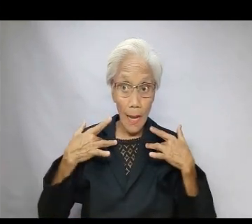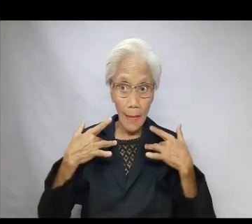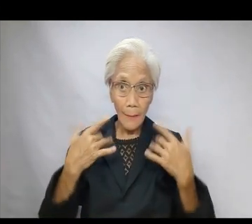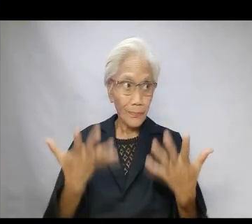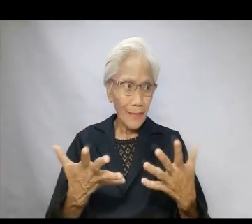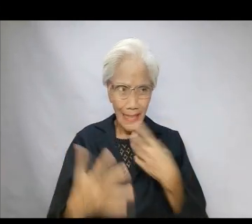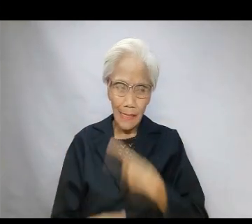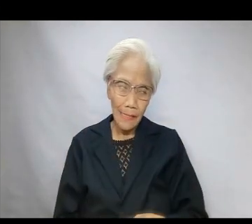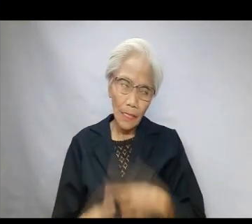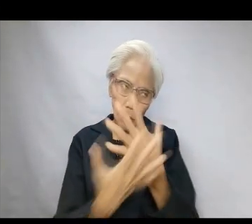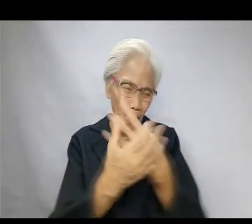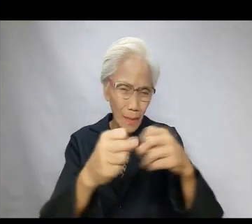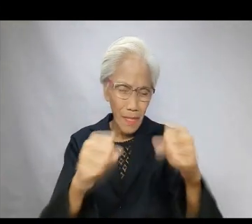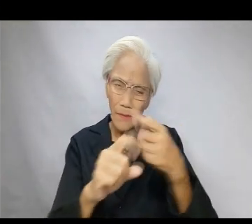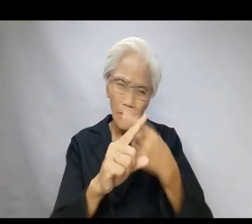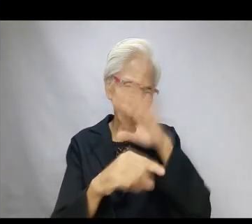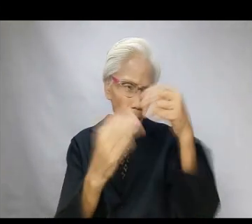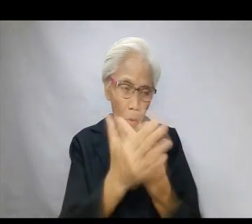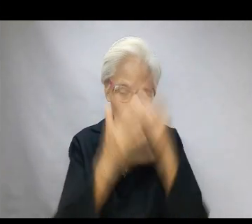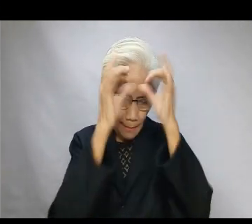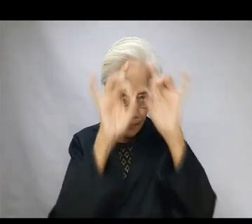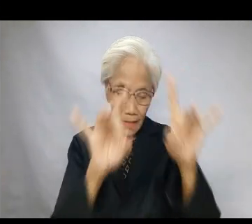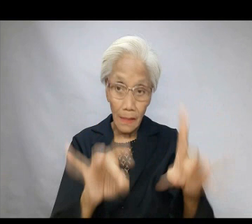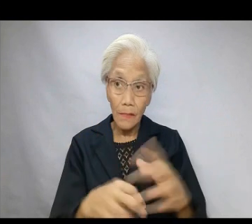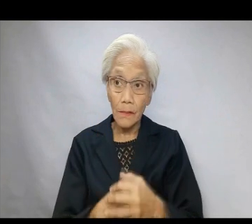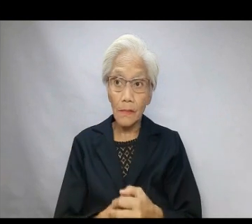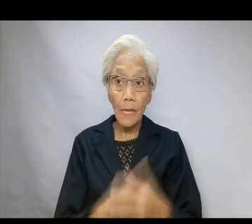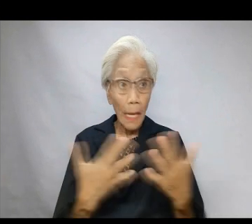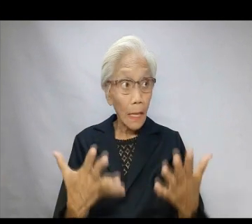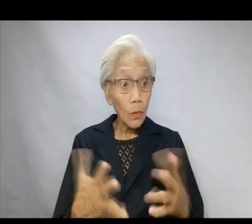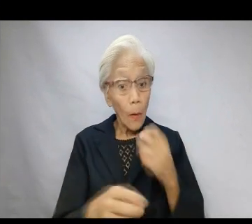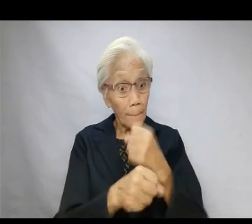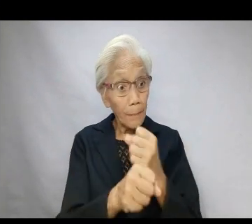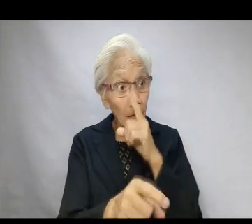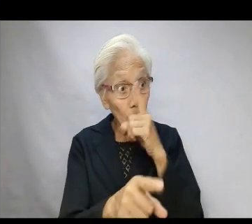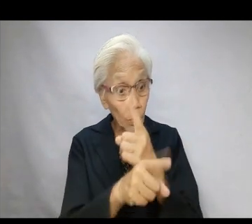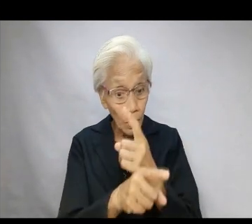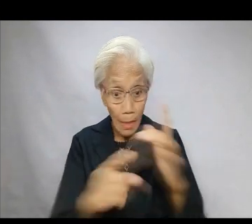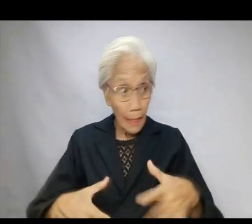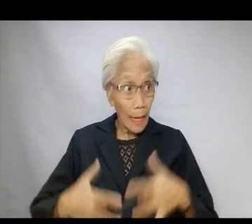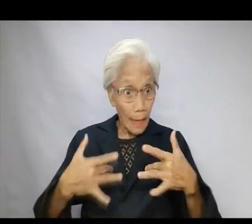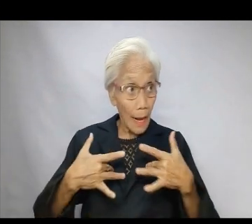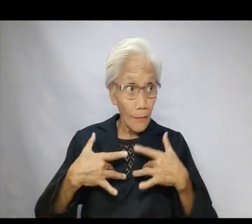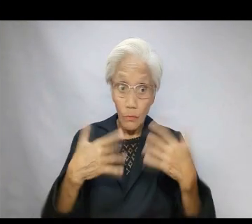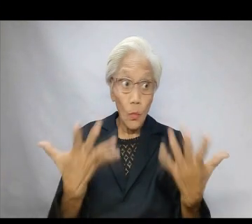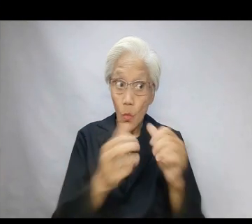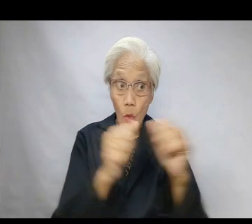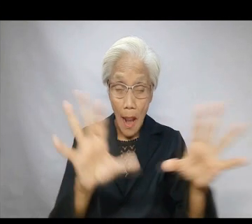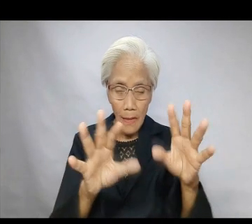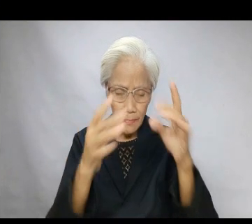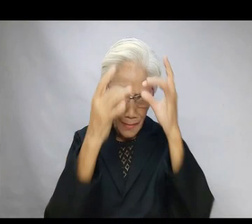in life, a desire to be safe from all dangers, and to ensure a life without